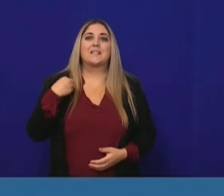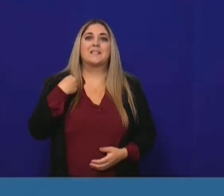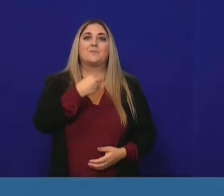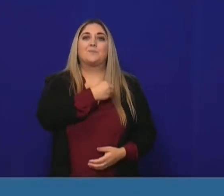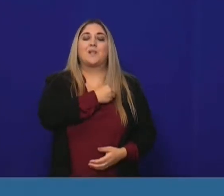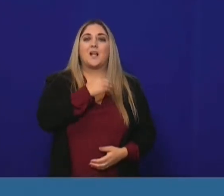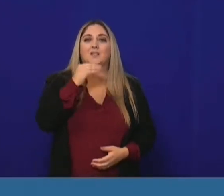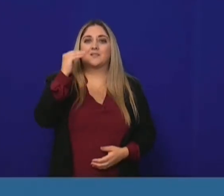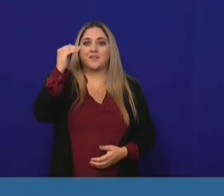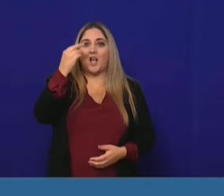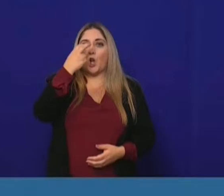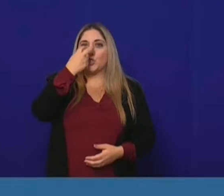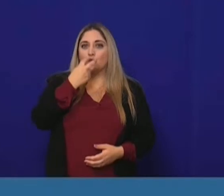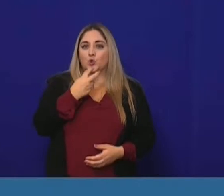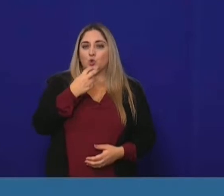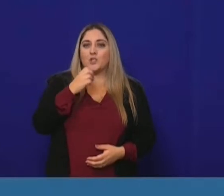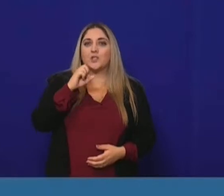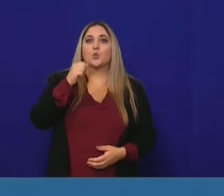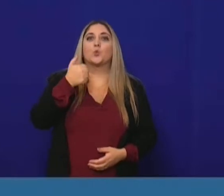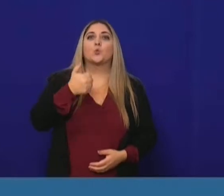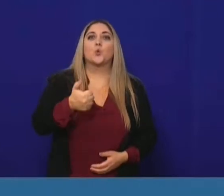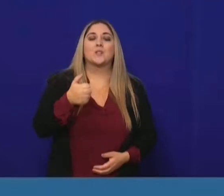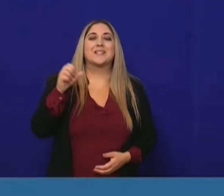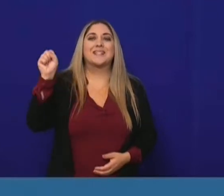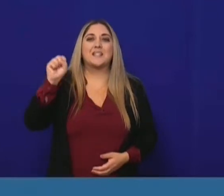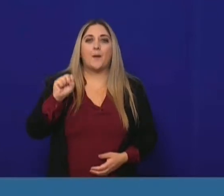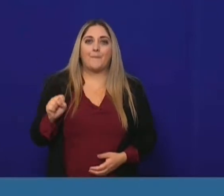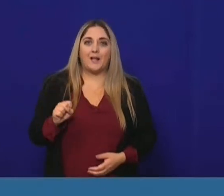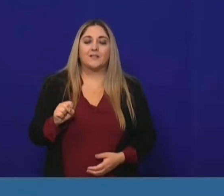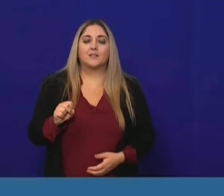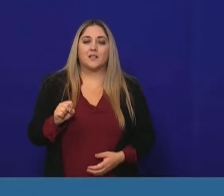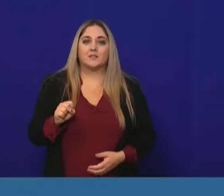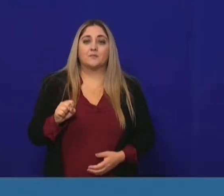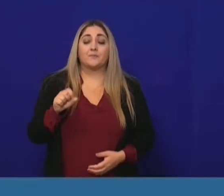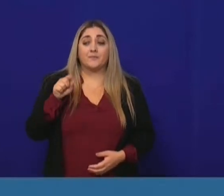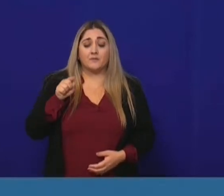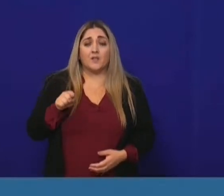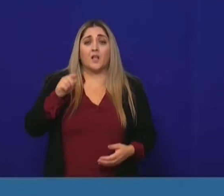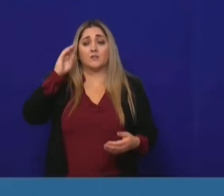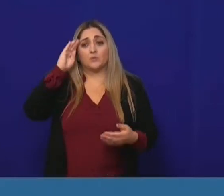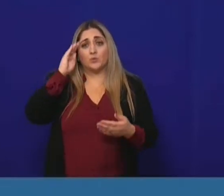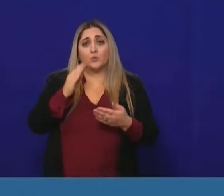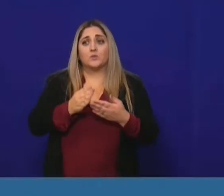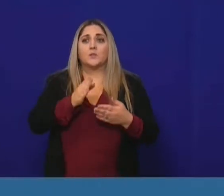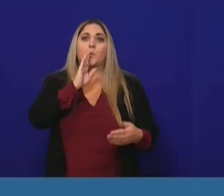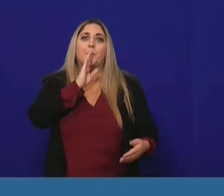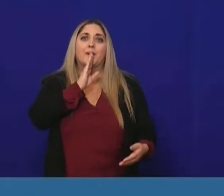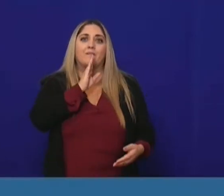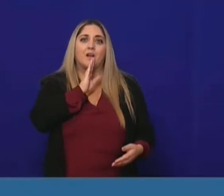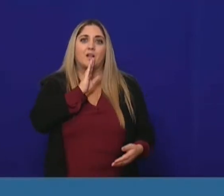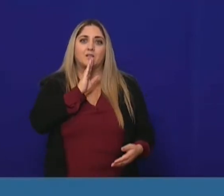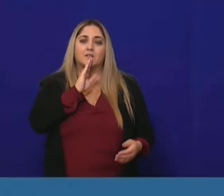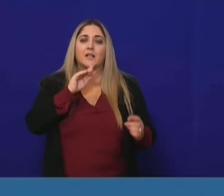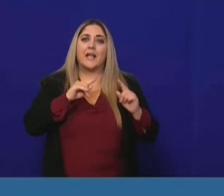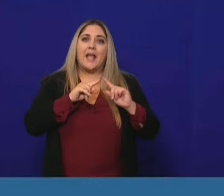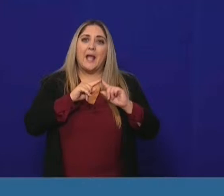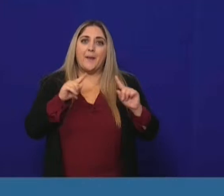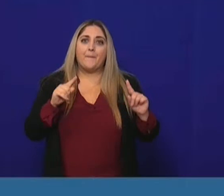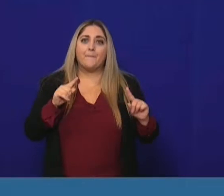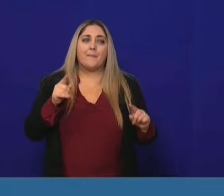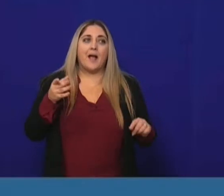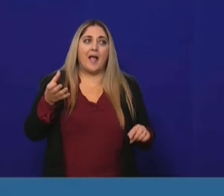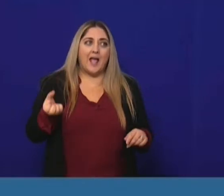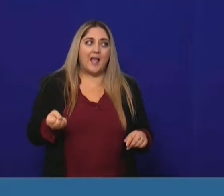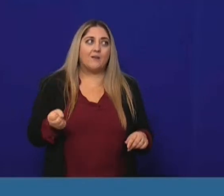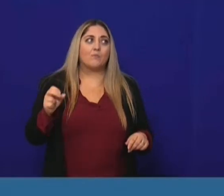li dan huwa wkoll jiġi mmexxi mill-privat, però hemmhekk ukoll ikun